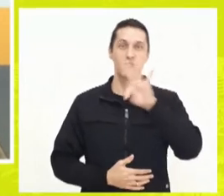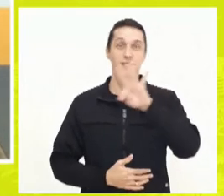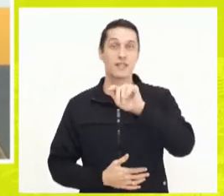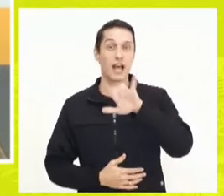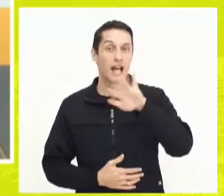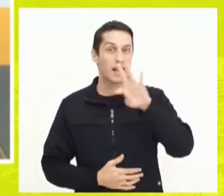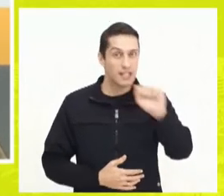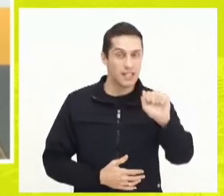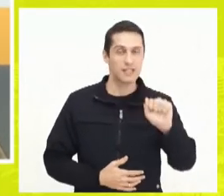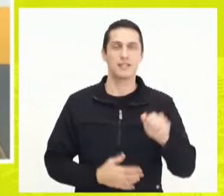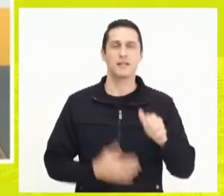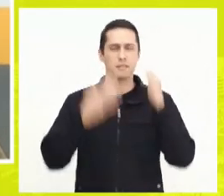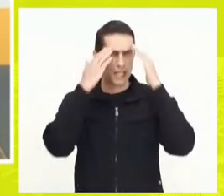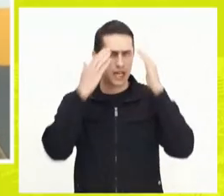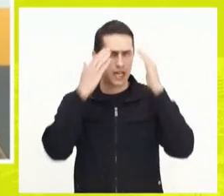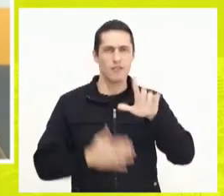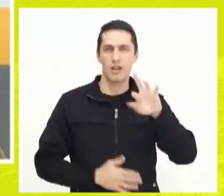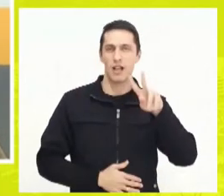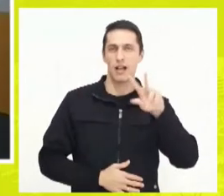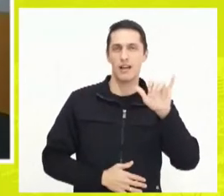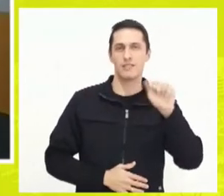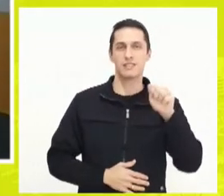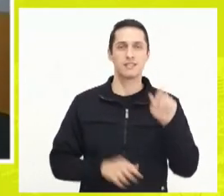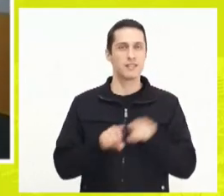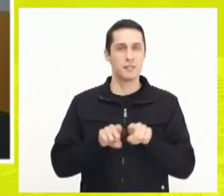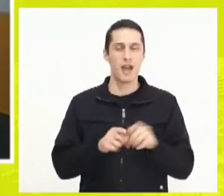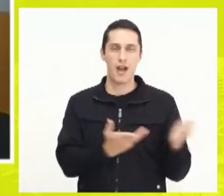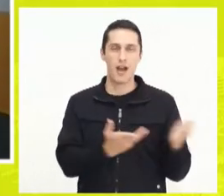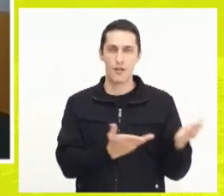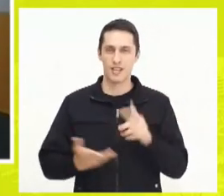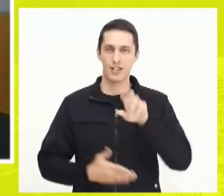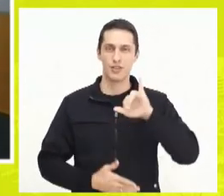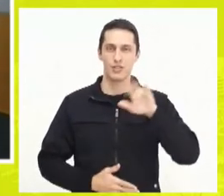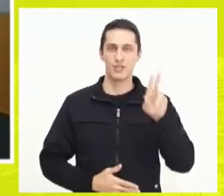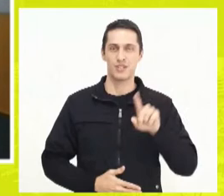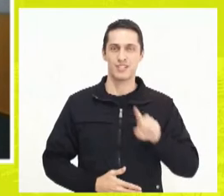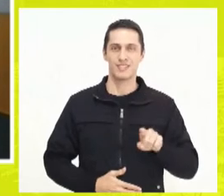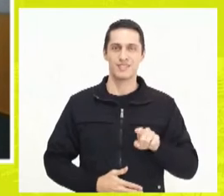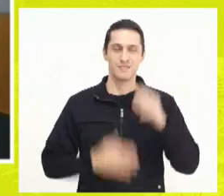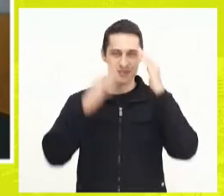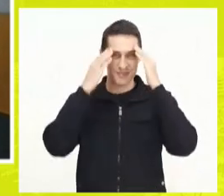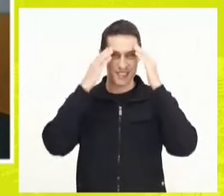i am now going to give the floor to luis and marcela